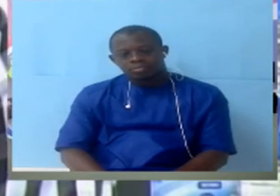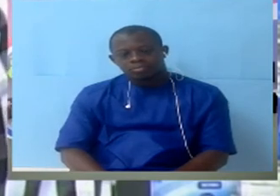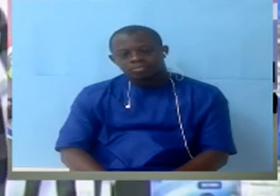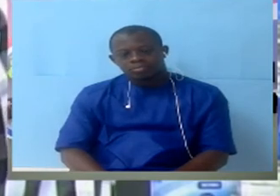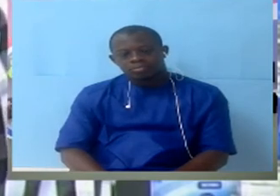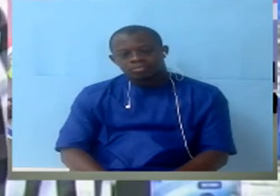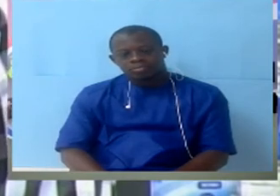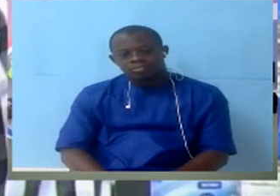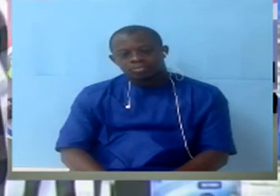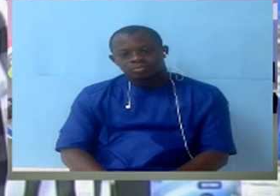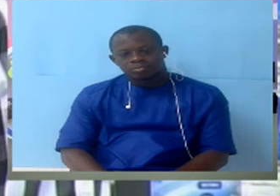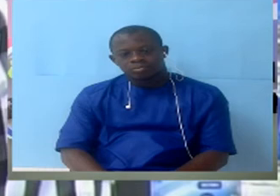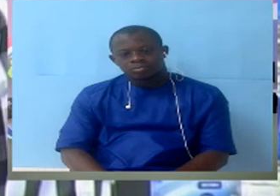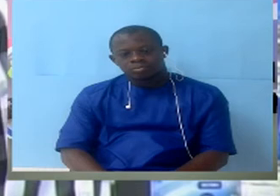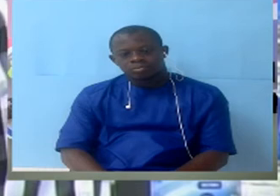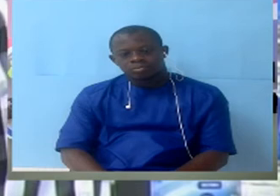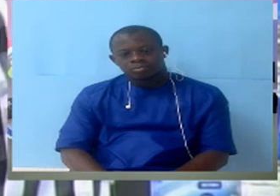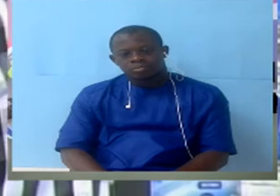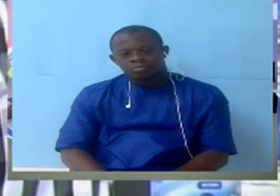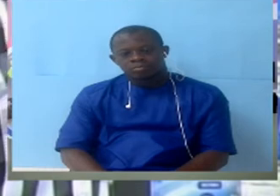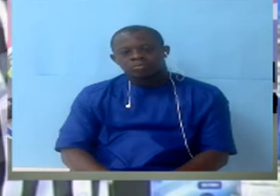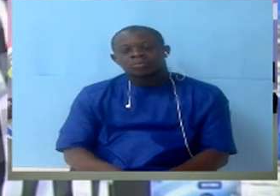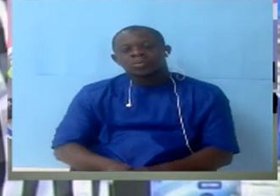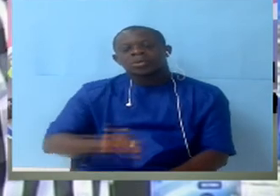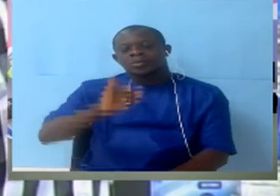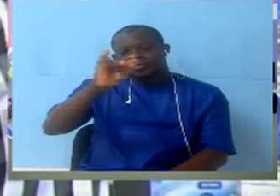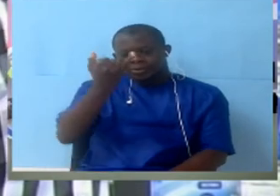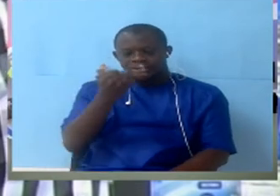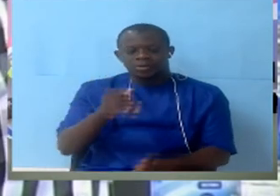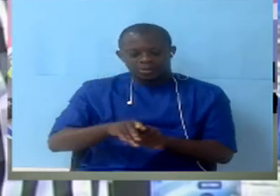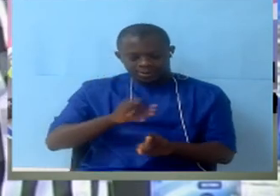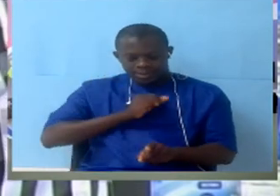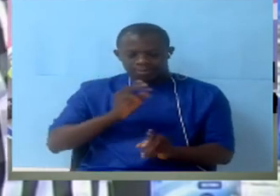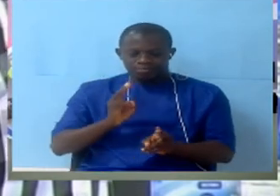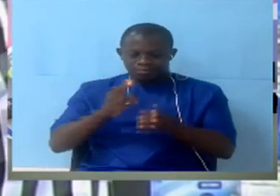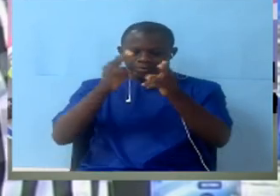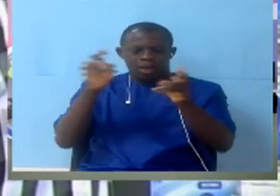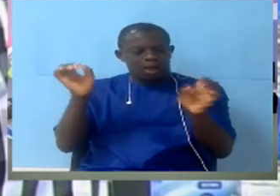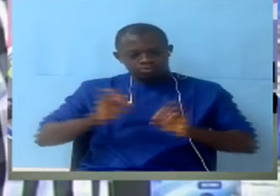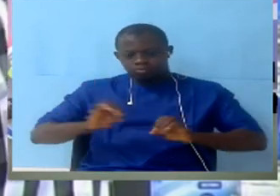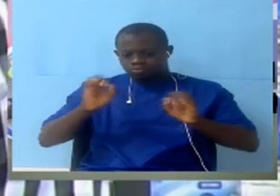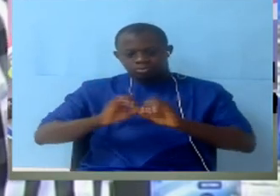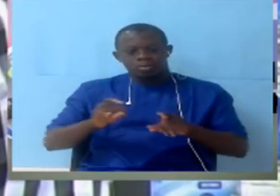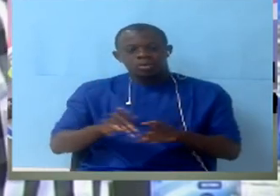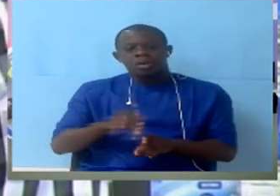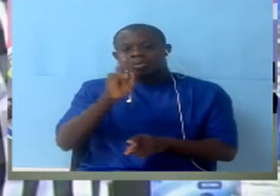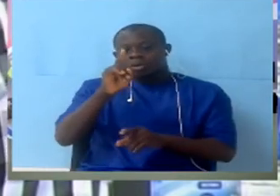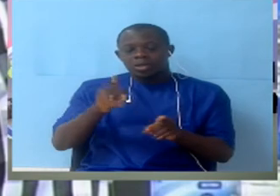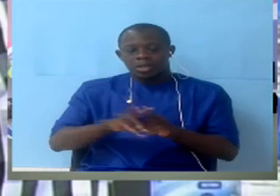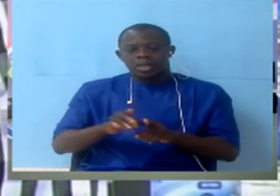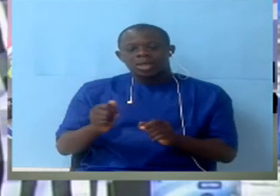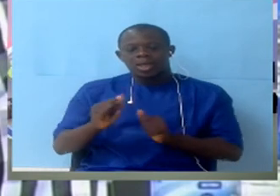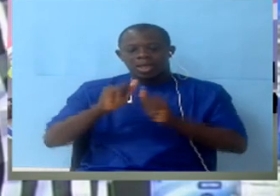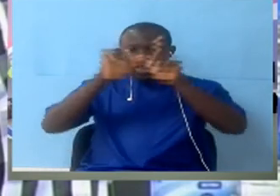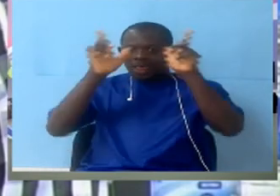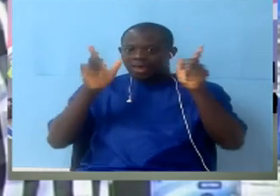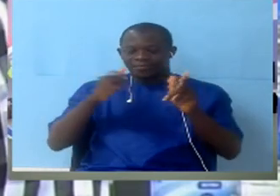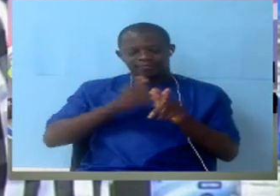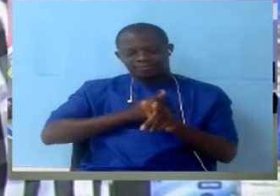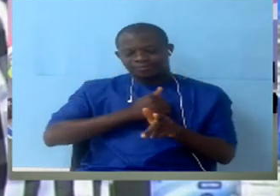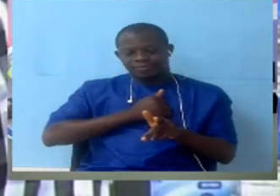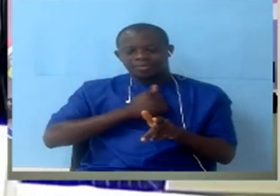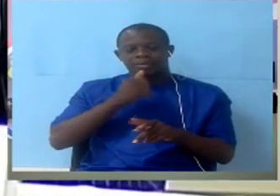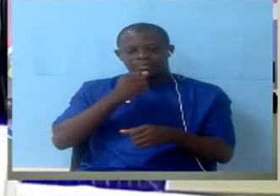Yes, I'm on boom, but it's a threat. Yes, he didn't shoot. It's a life threatening them. But it was a life